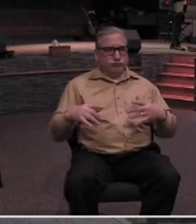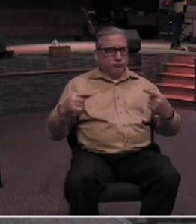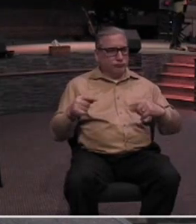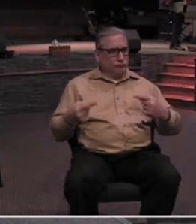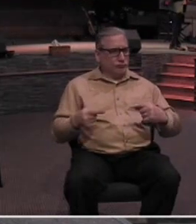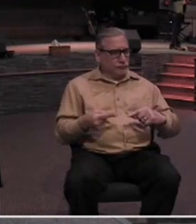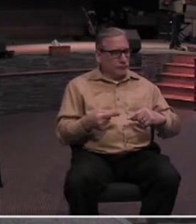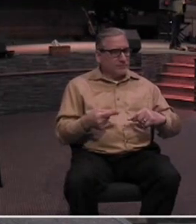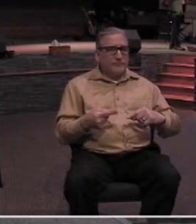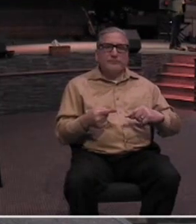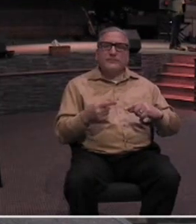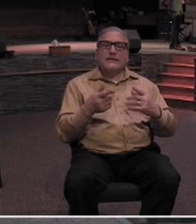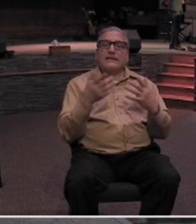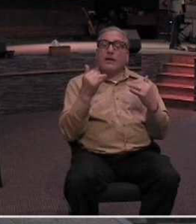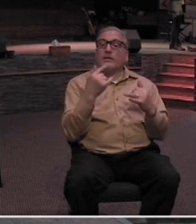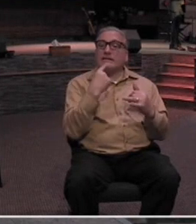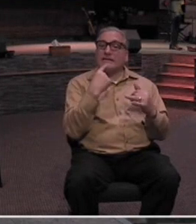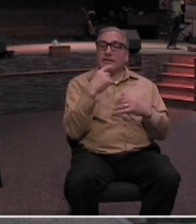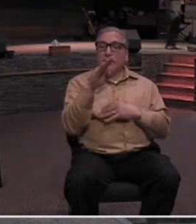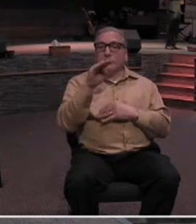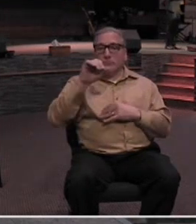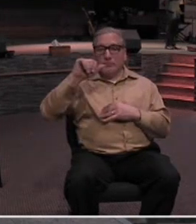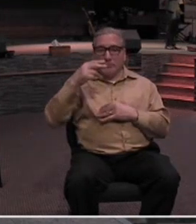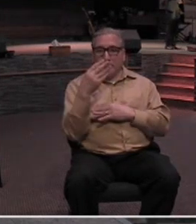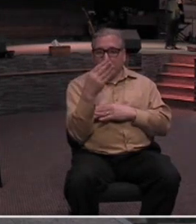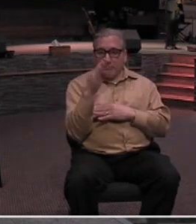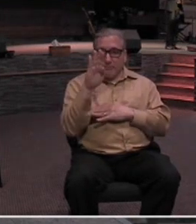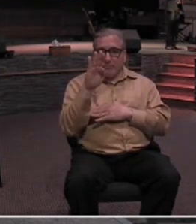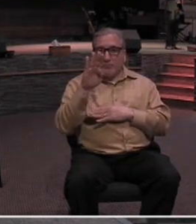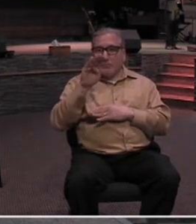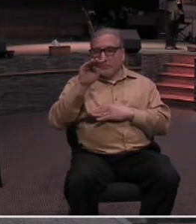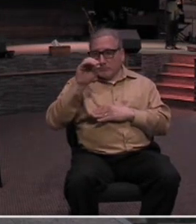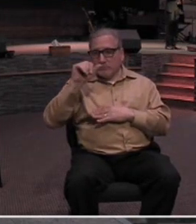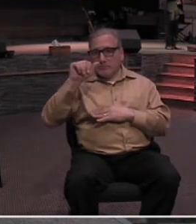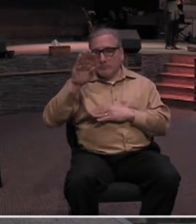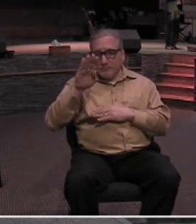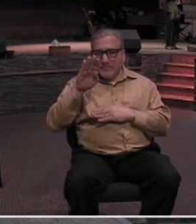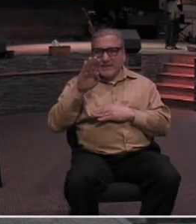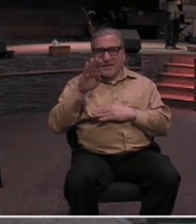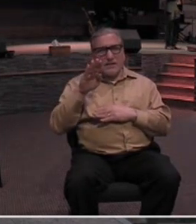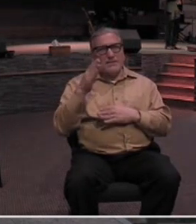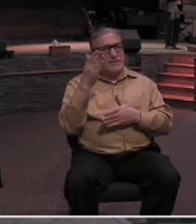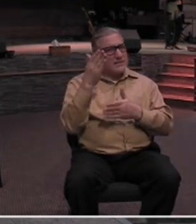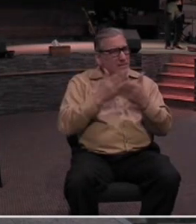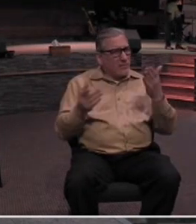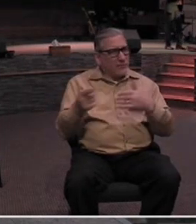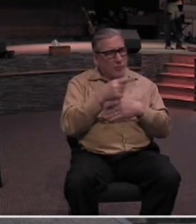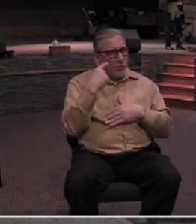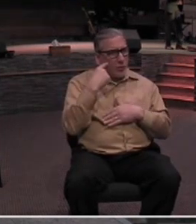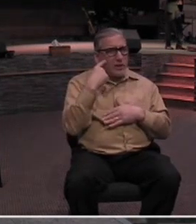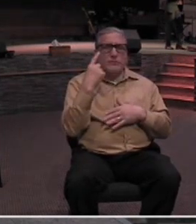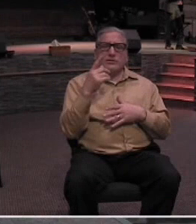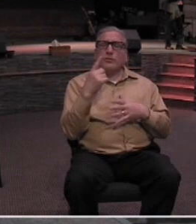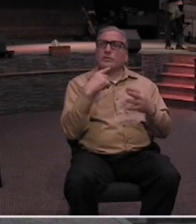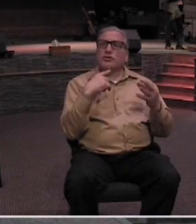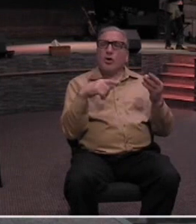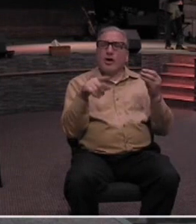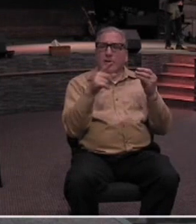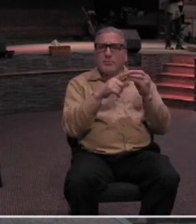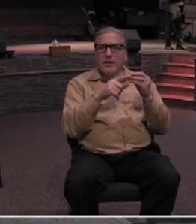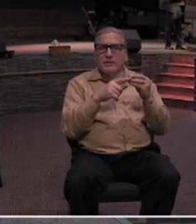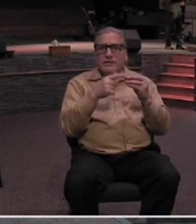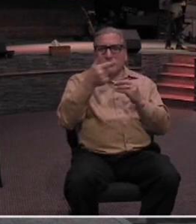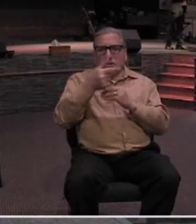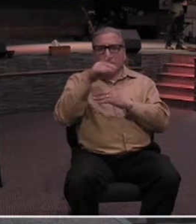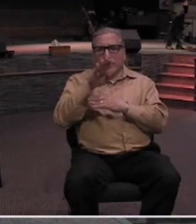first said Moab, the mother of all, some of you might have thought that I was going to refer to the